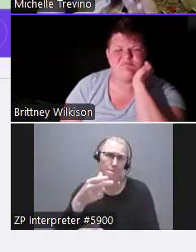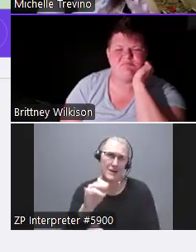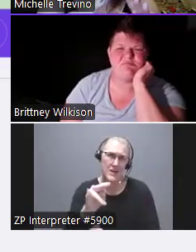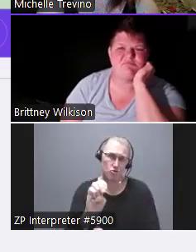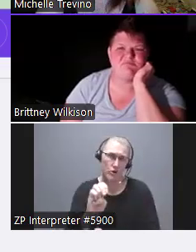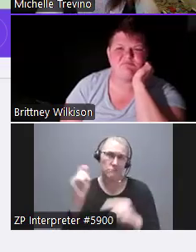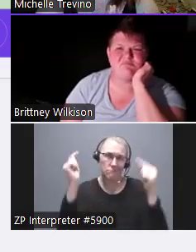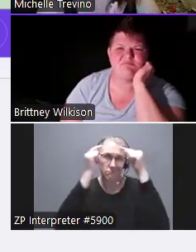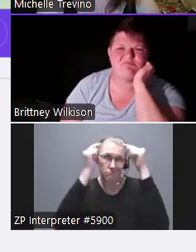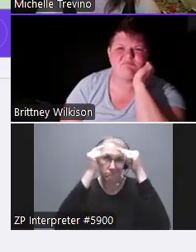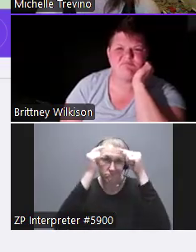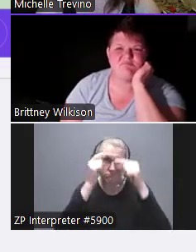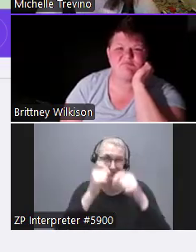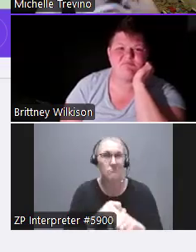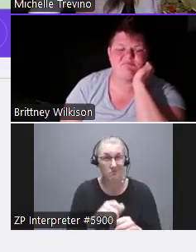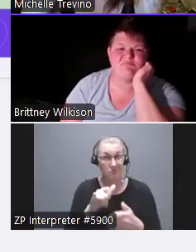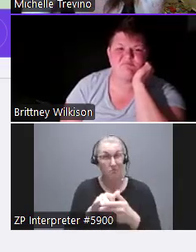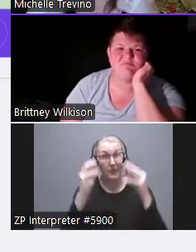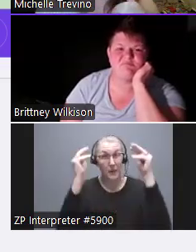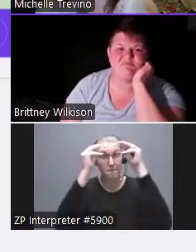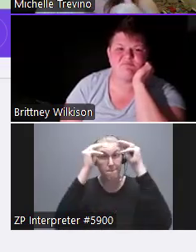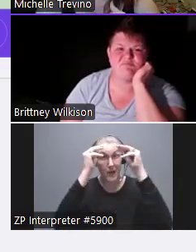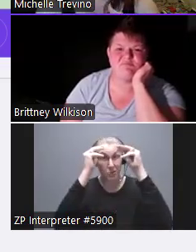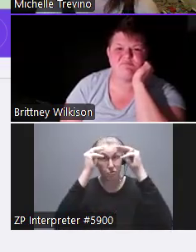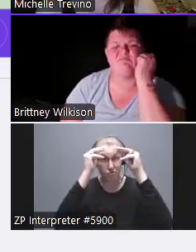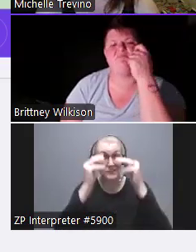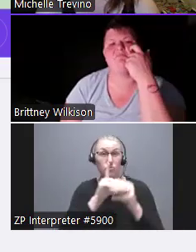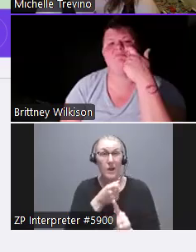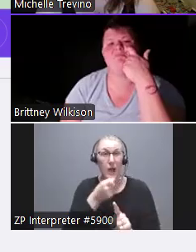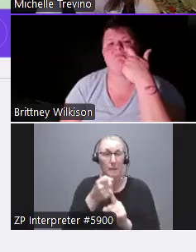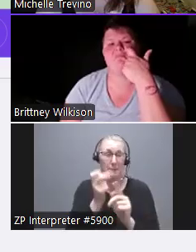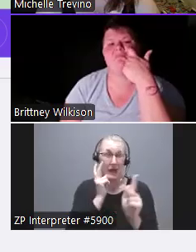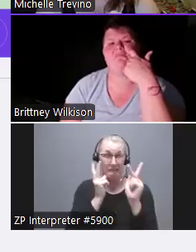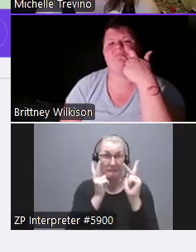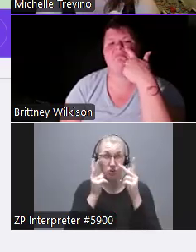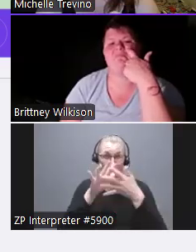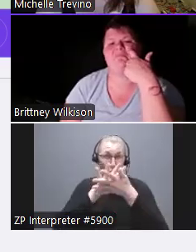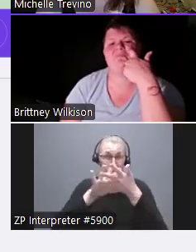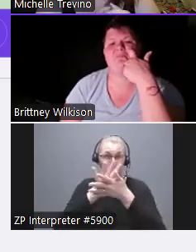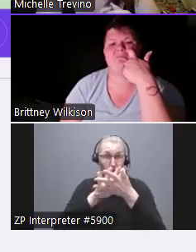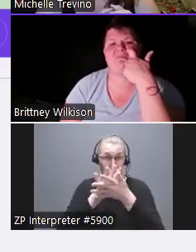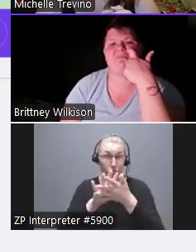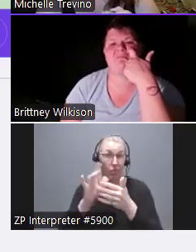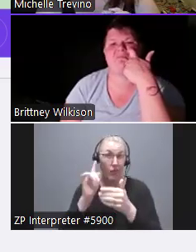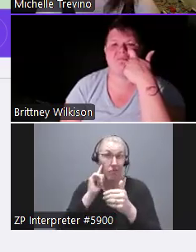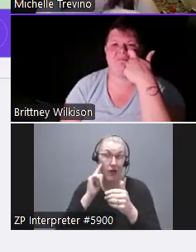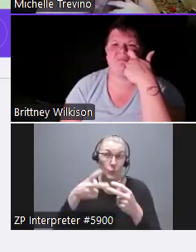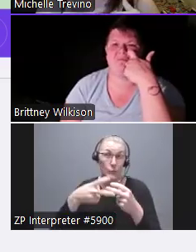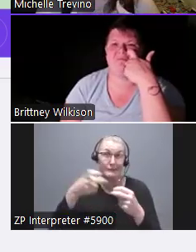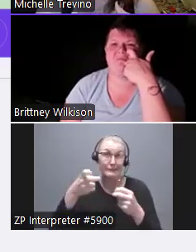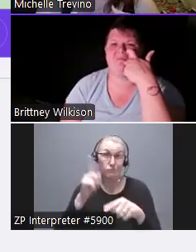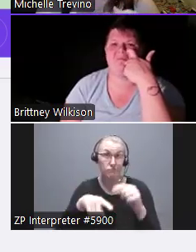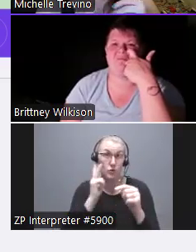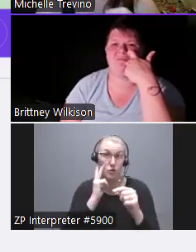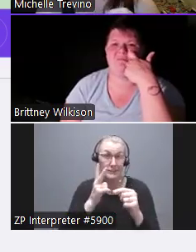And those migraines affected my vision. They were going to steal my sight. And they said within